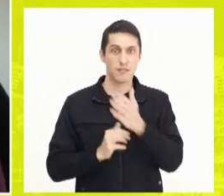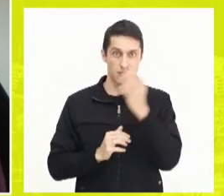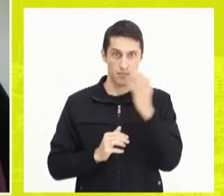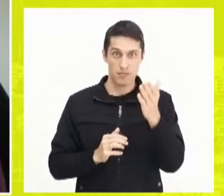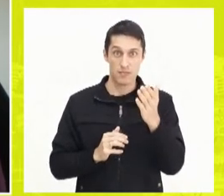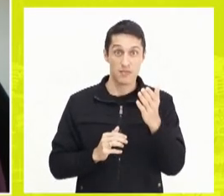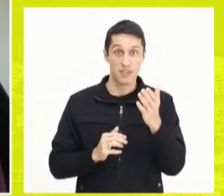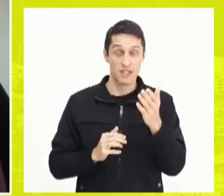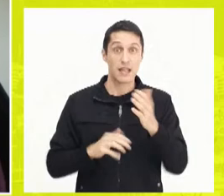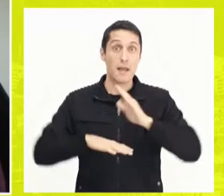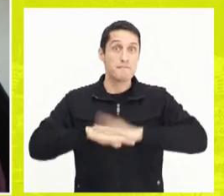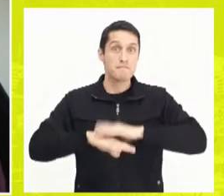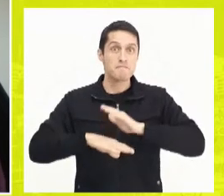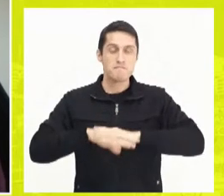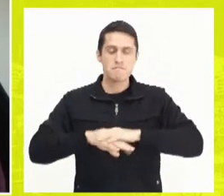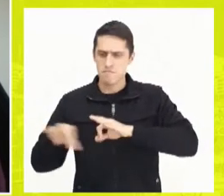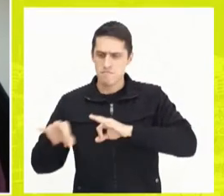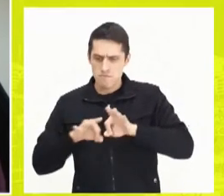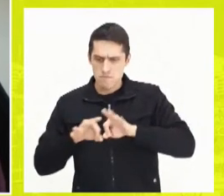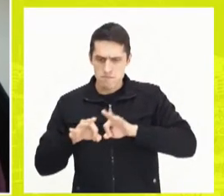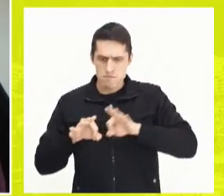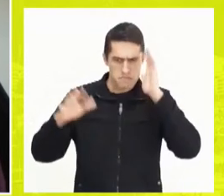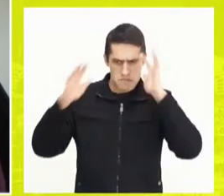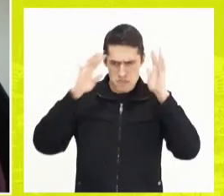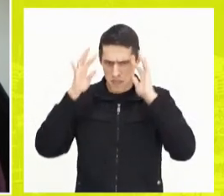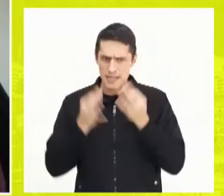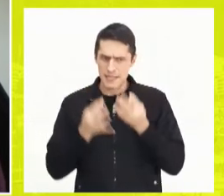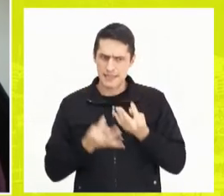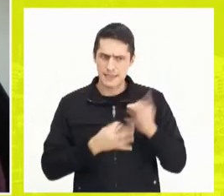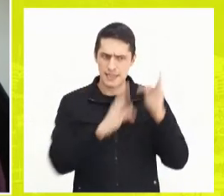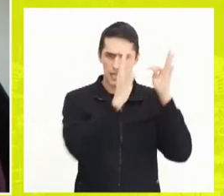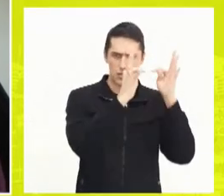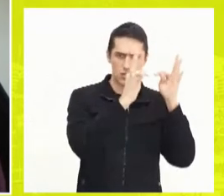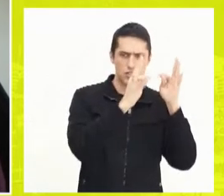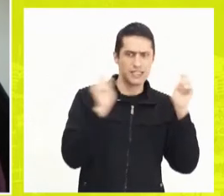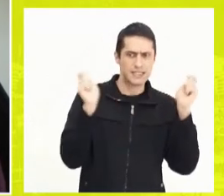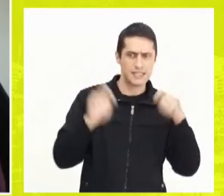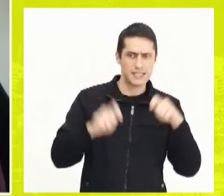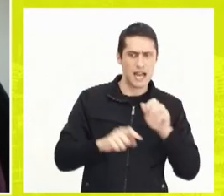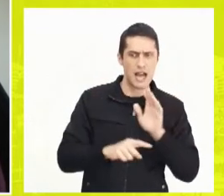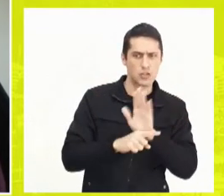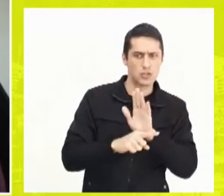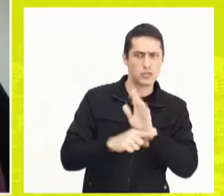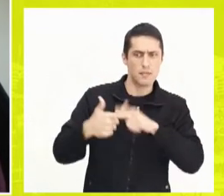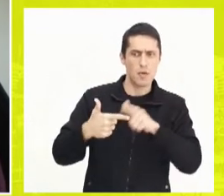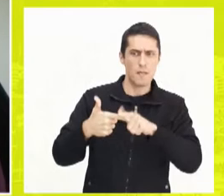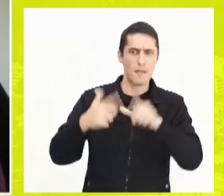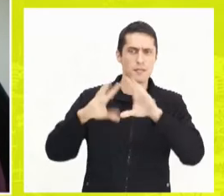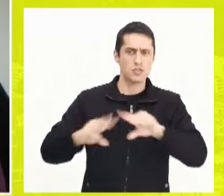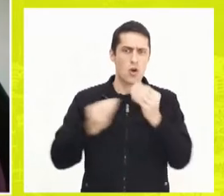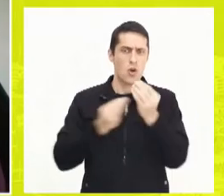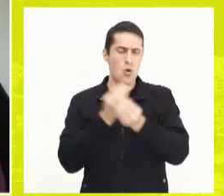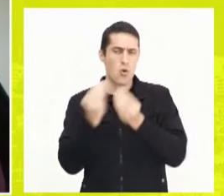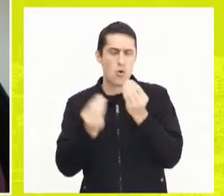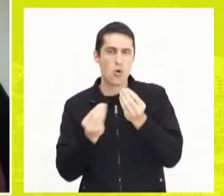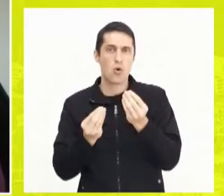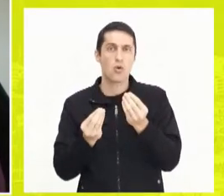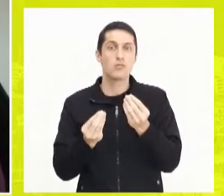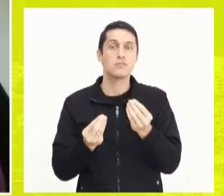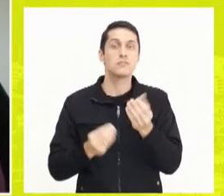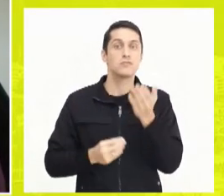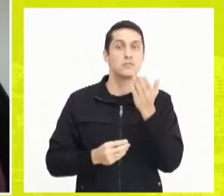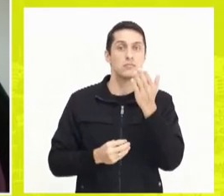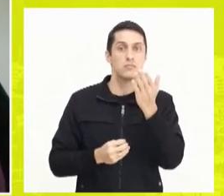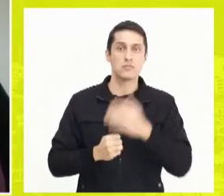you guys developers how do you guys think technology and how can we